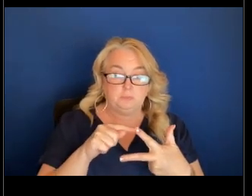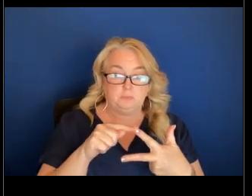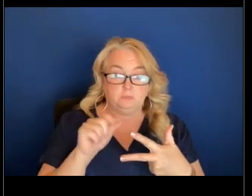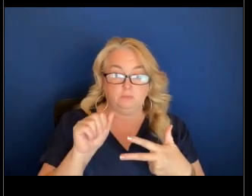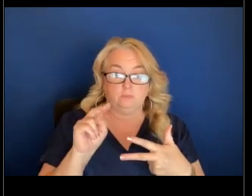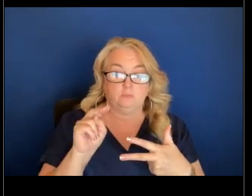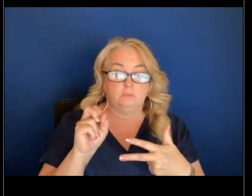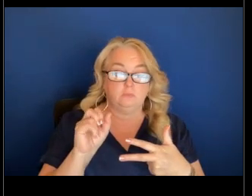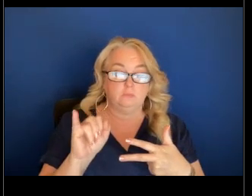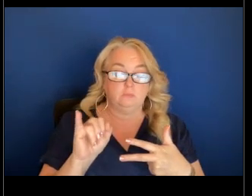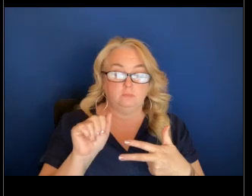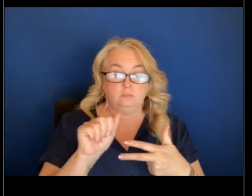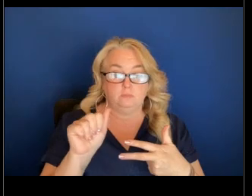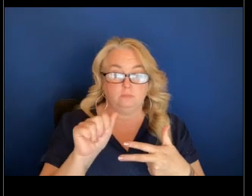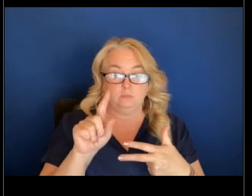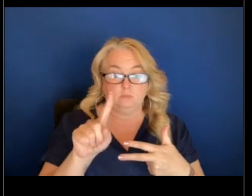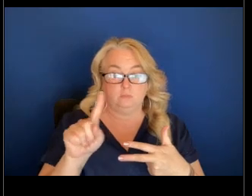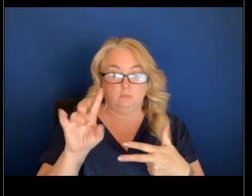ANSI